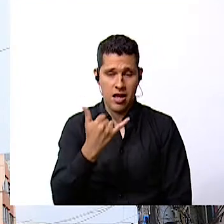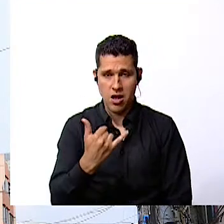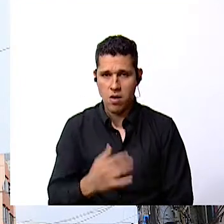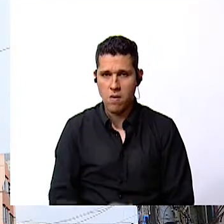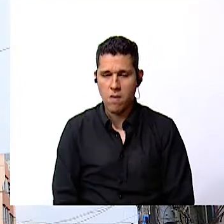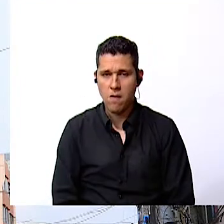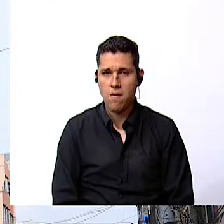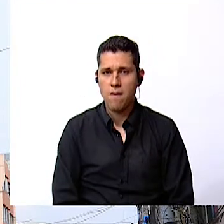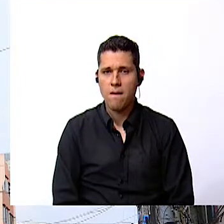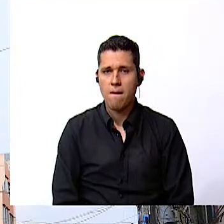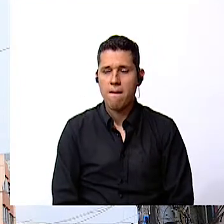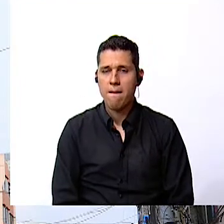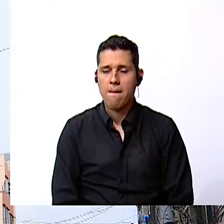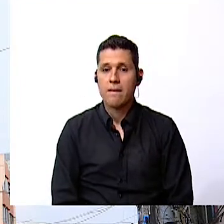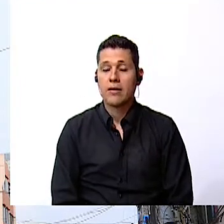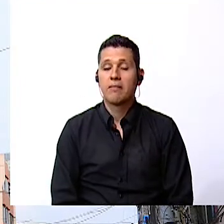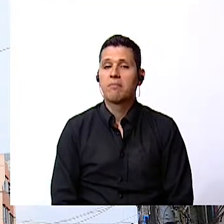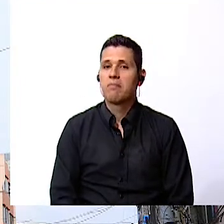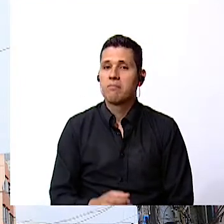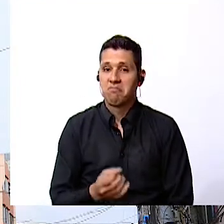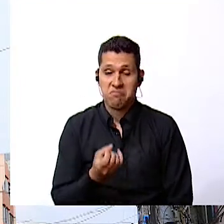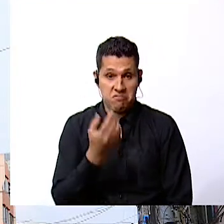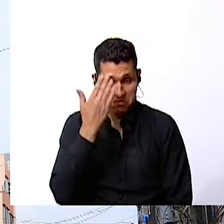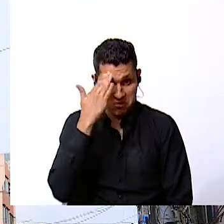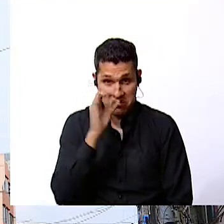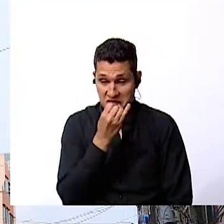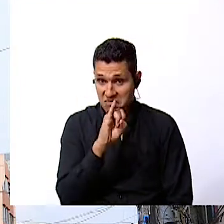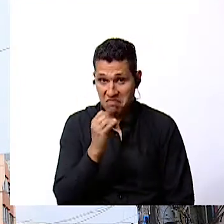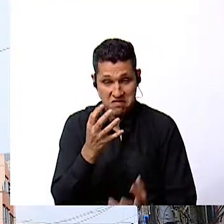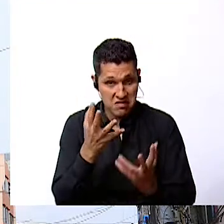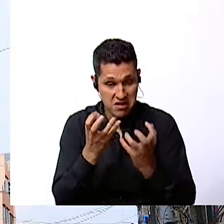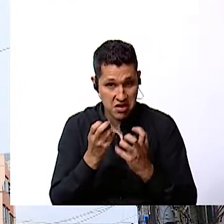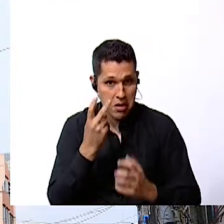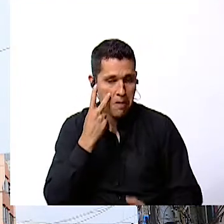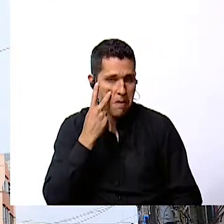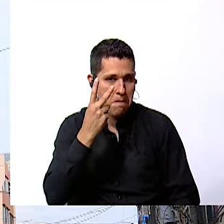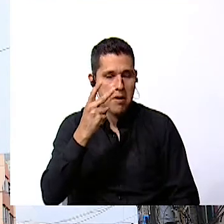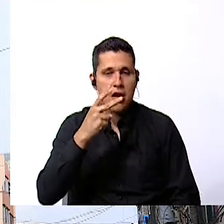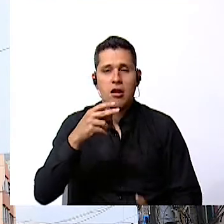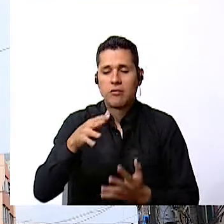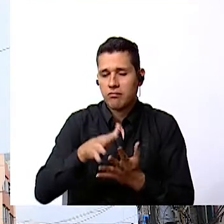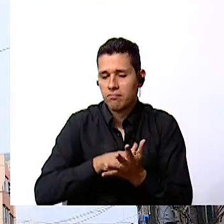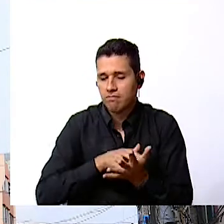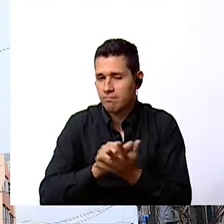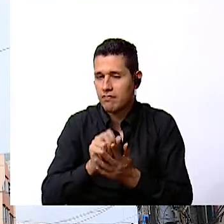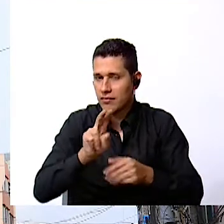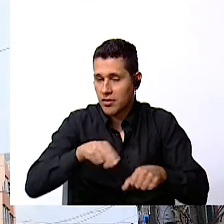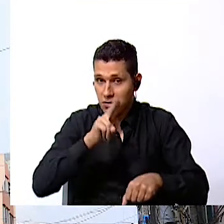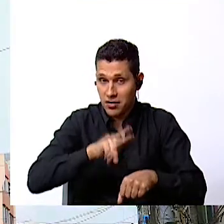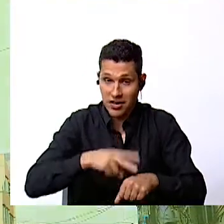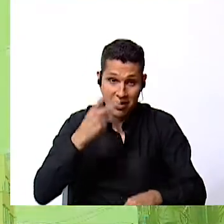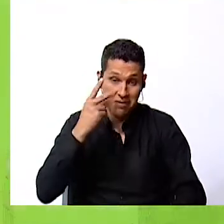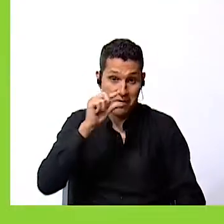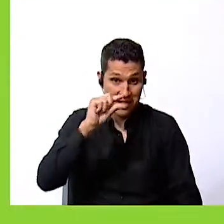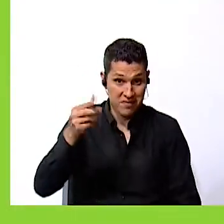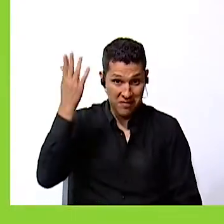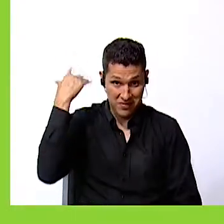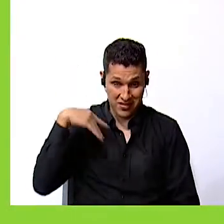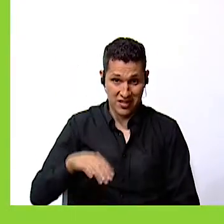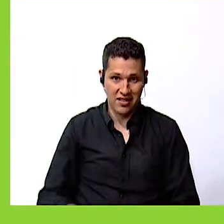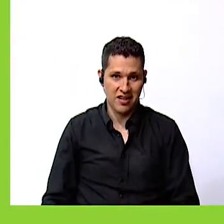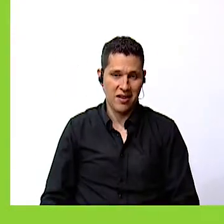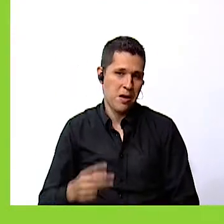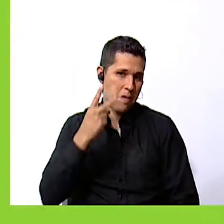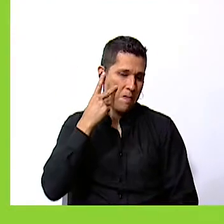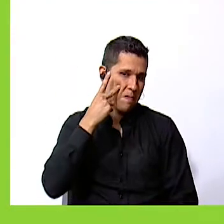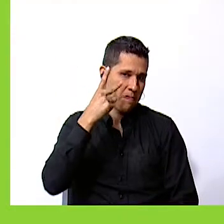what about if we review some natural disasters from last week? So let's take a look at these pictures and